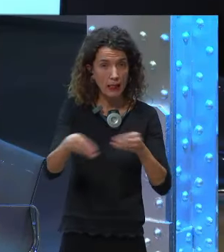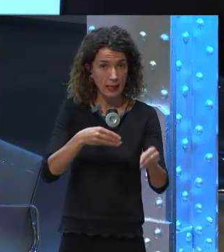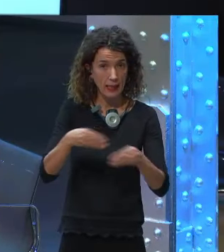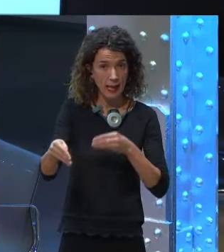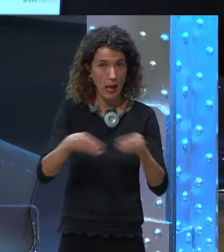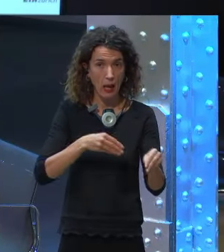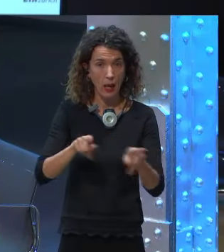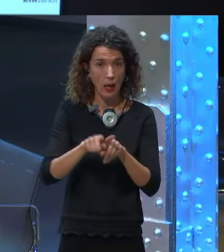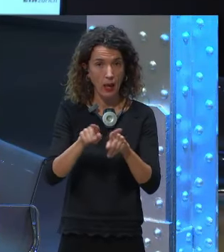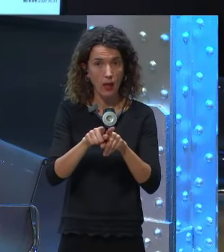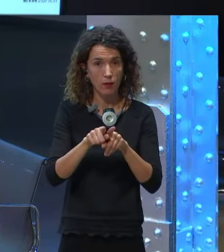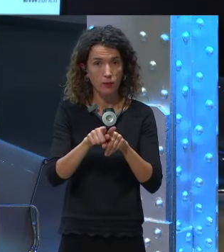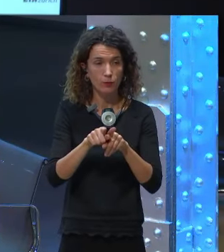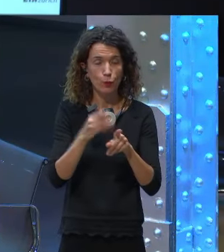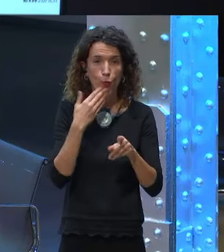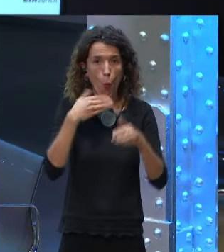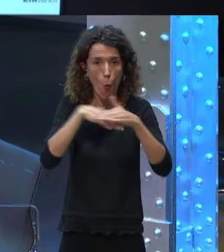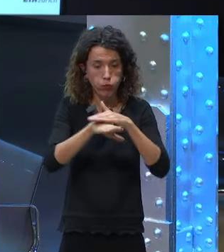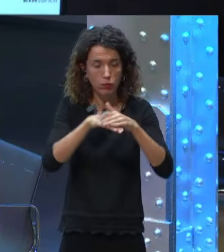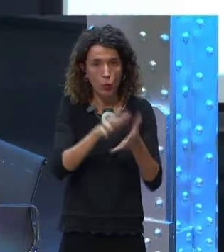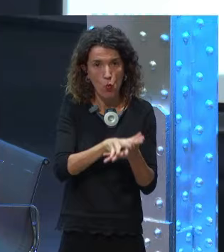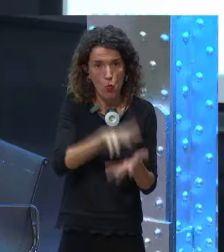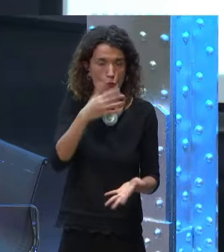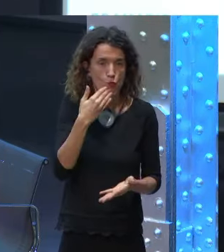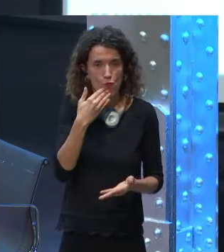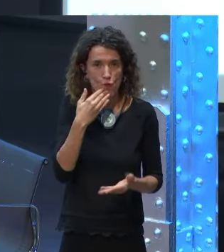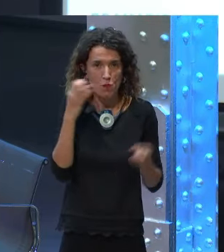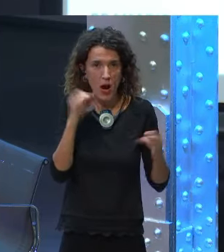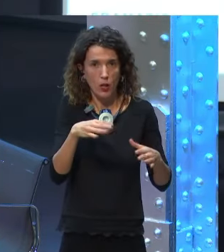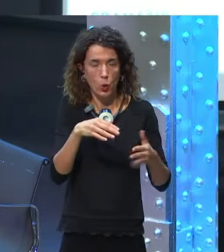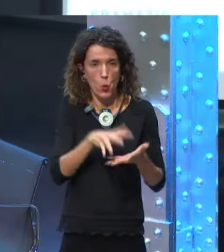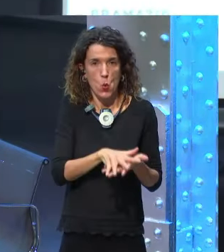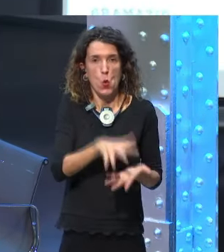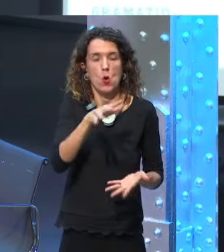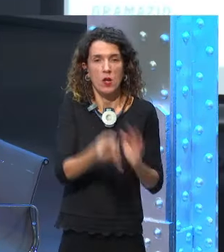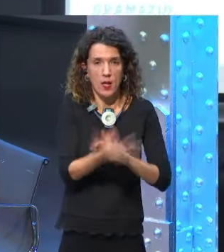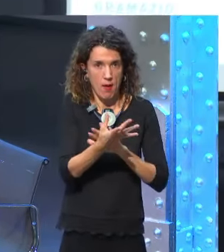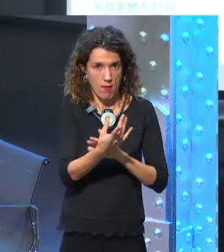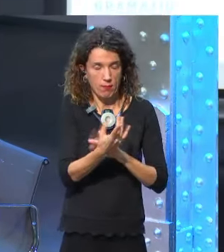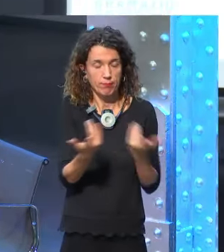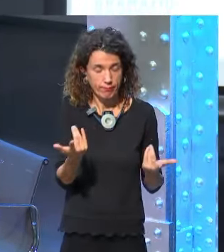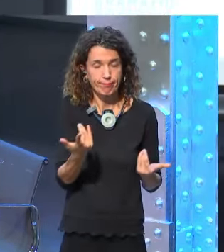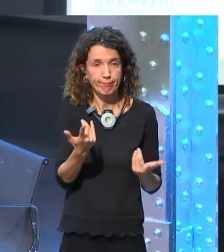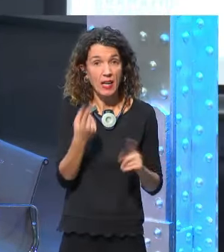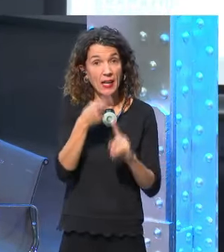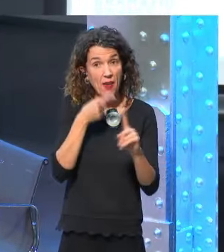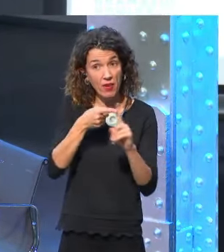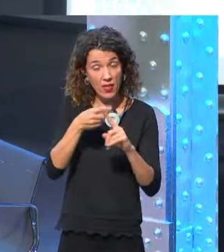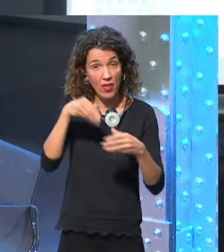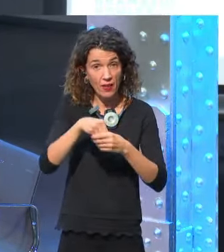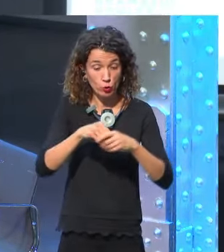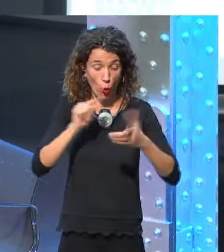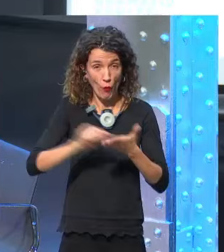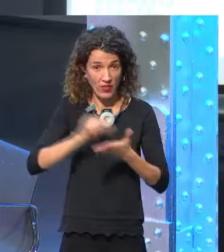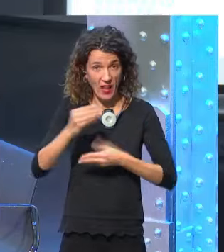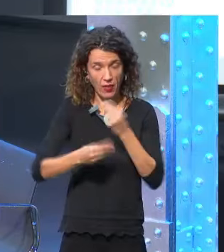project I brought as a reference to what we currently do also in the studio is called remote material deposition. It's just taking this topic. So we've seen